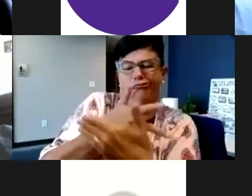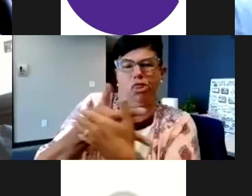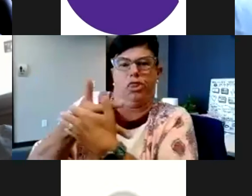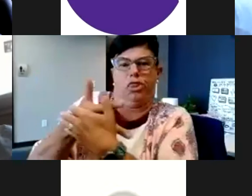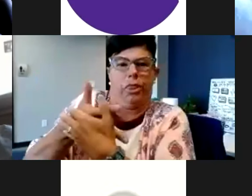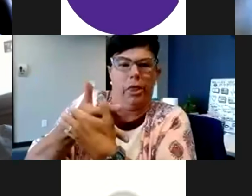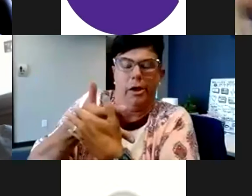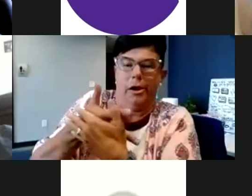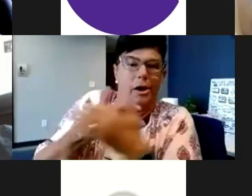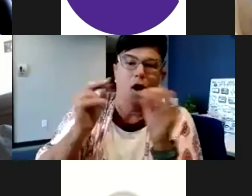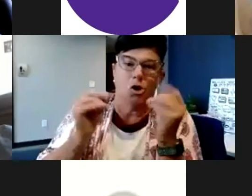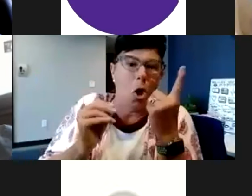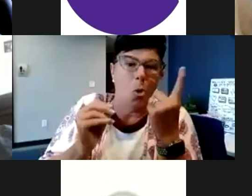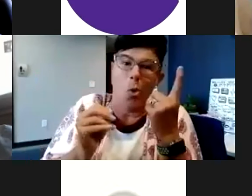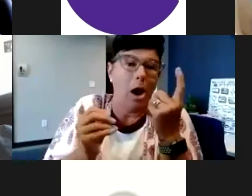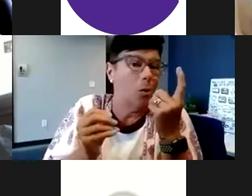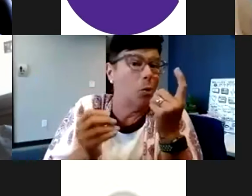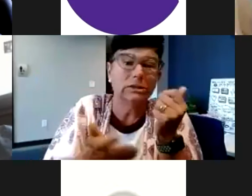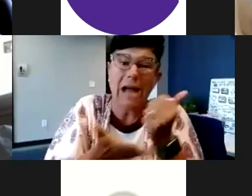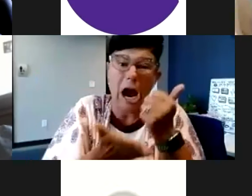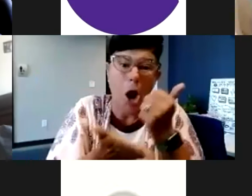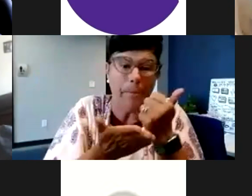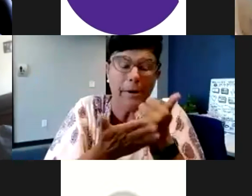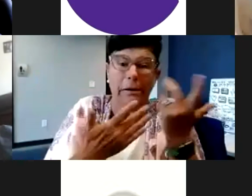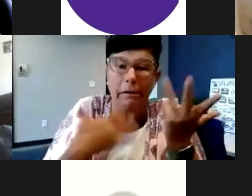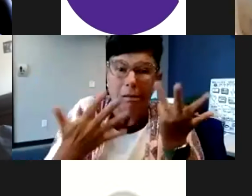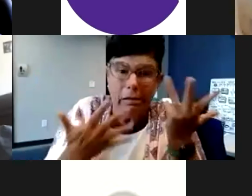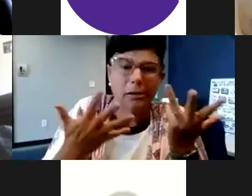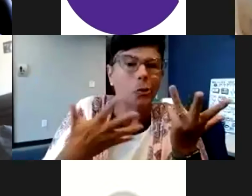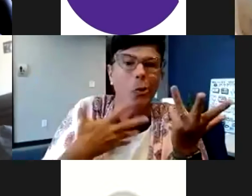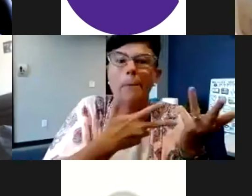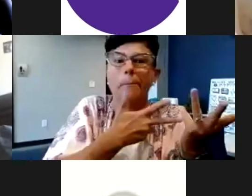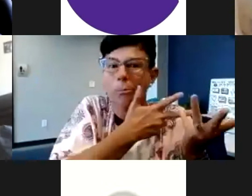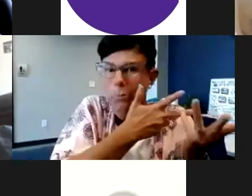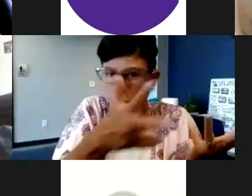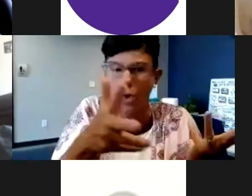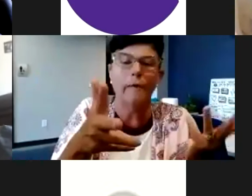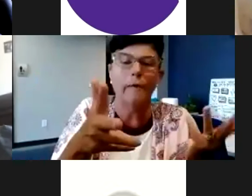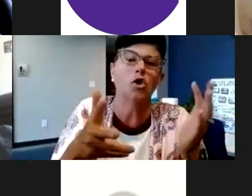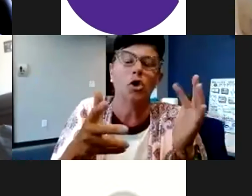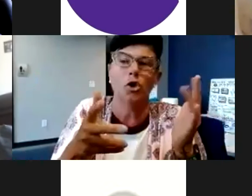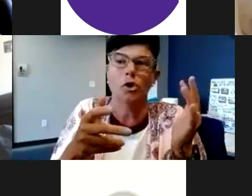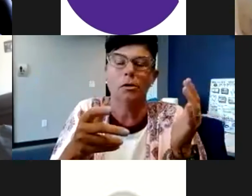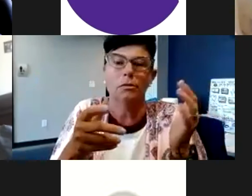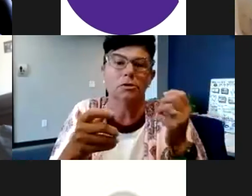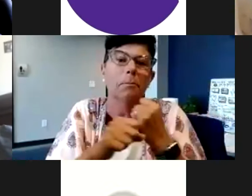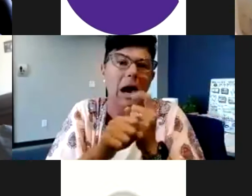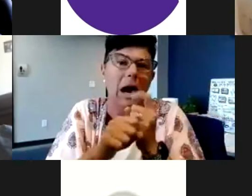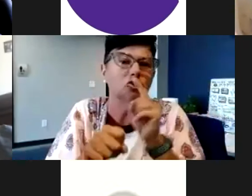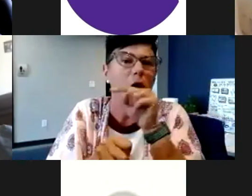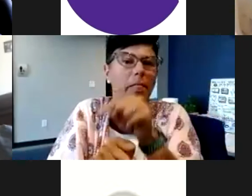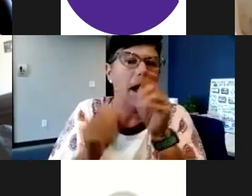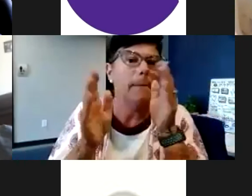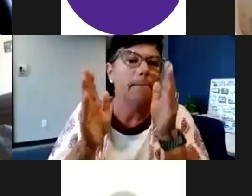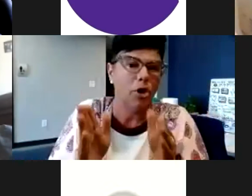hit, kind of scraped along the wall, and no one was able to help. And so